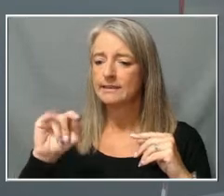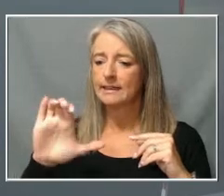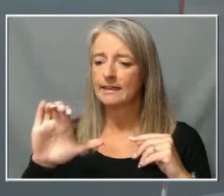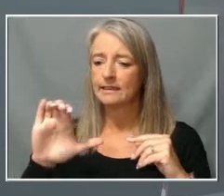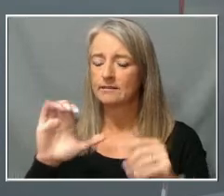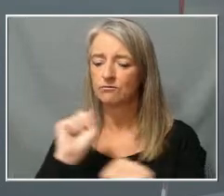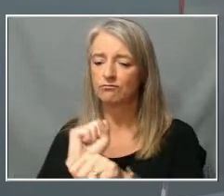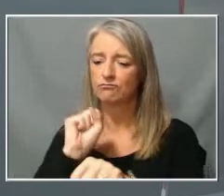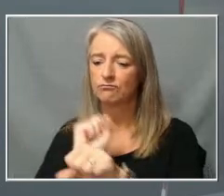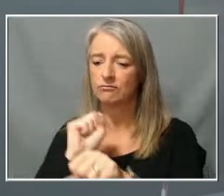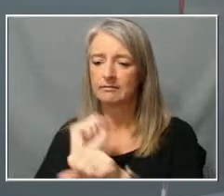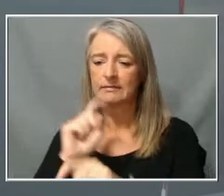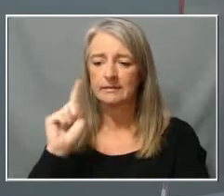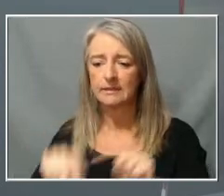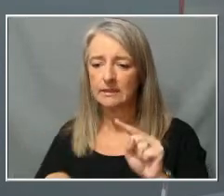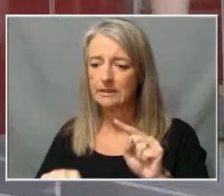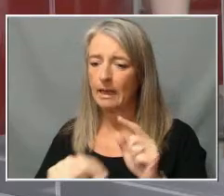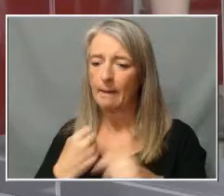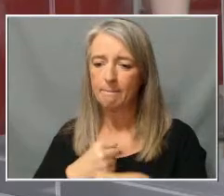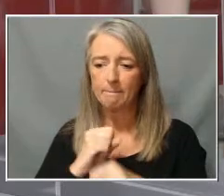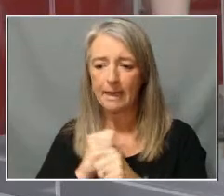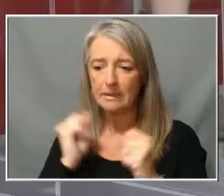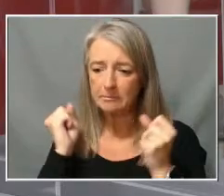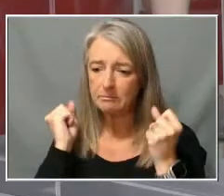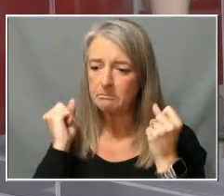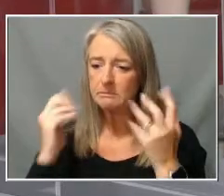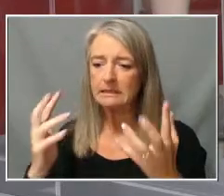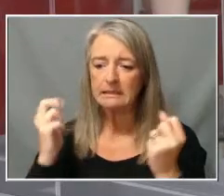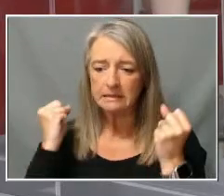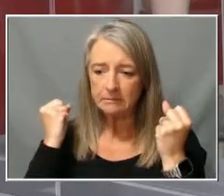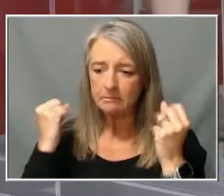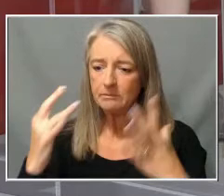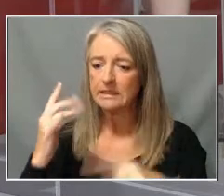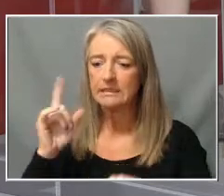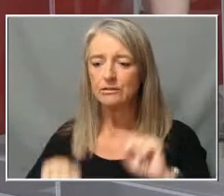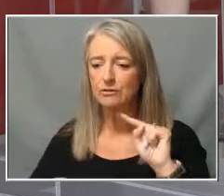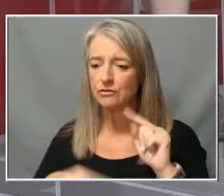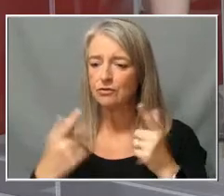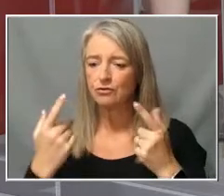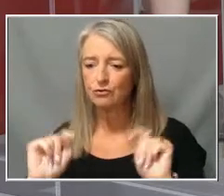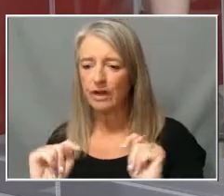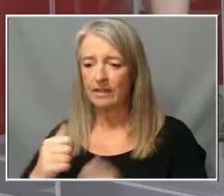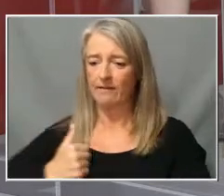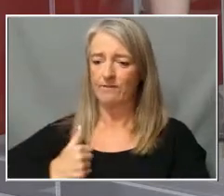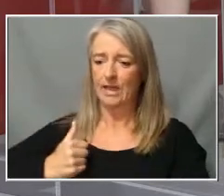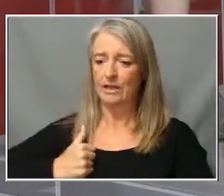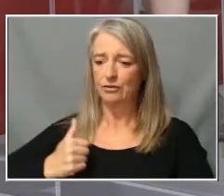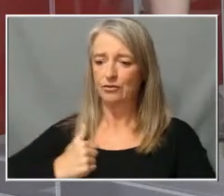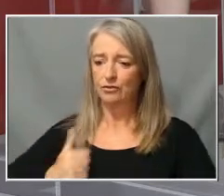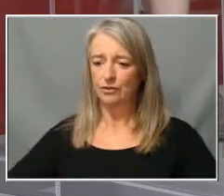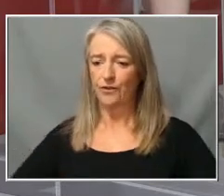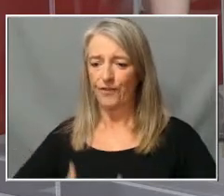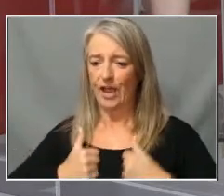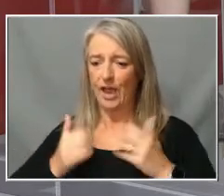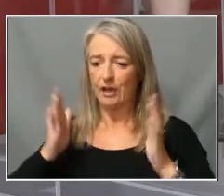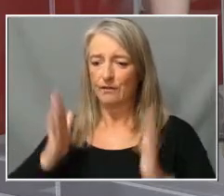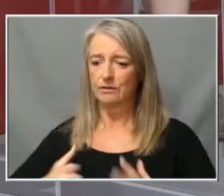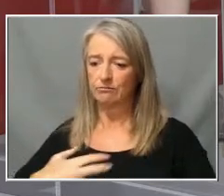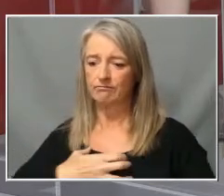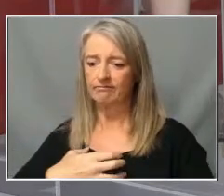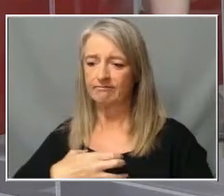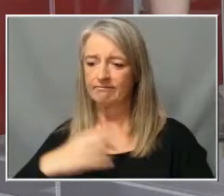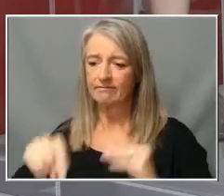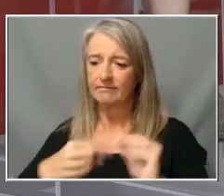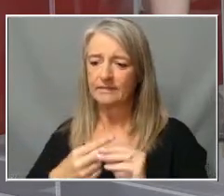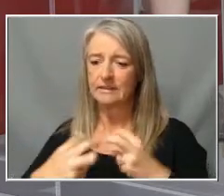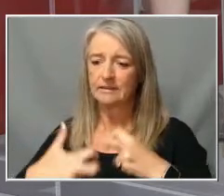produce these types of prosthetics back then. They tried doing that, but then of course the veterans of the war, the survivors, complained about the difficulty